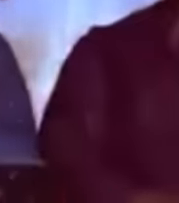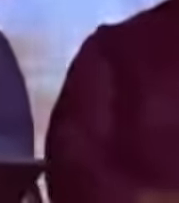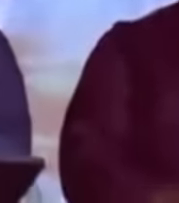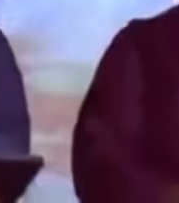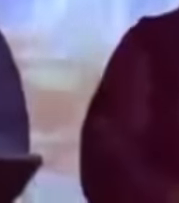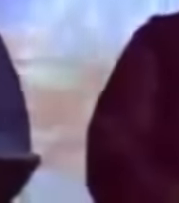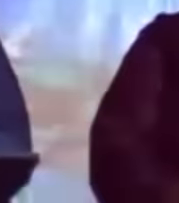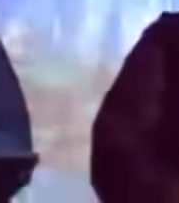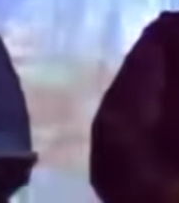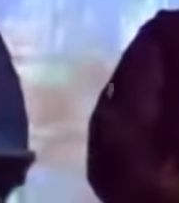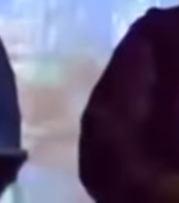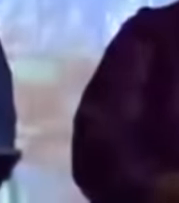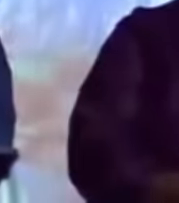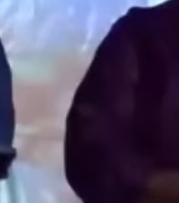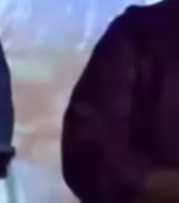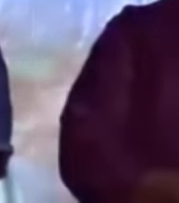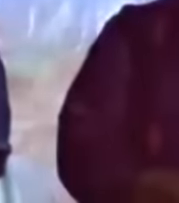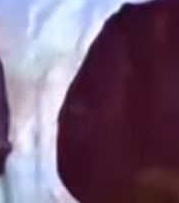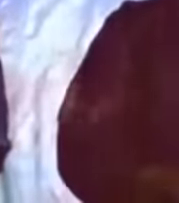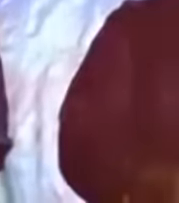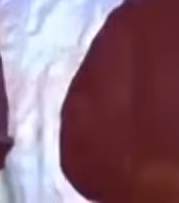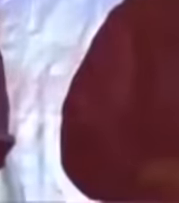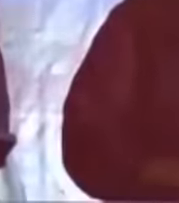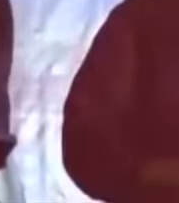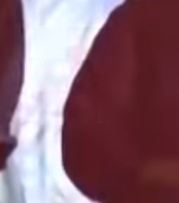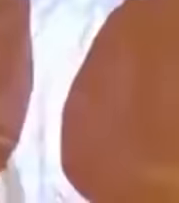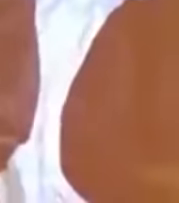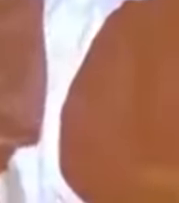house, the anointing of this great servant,